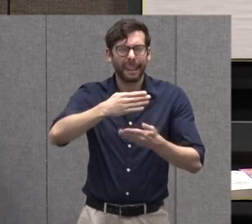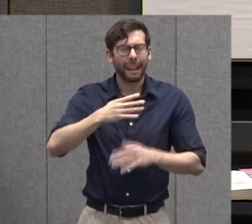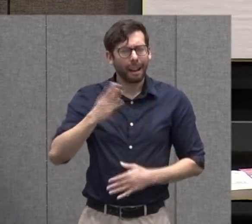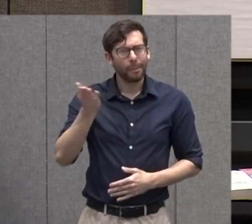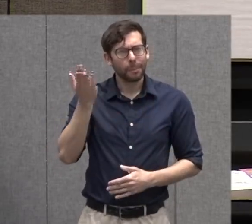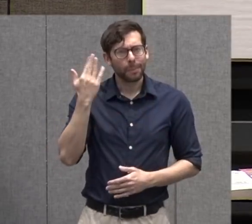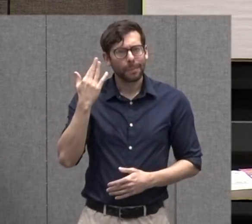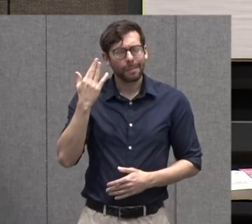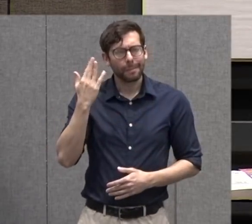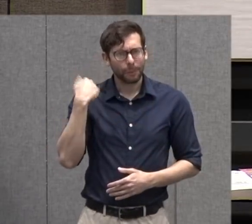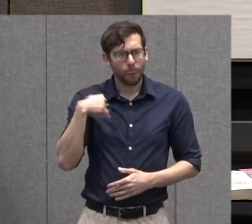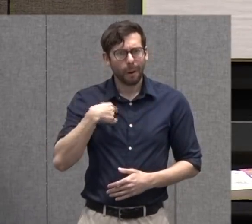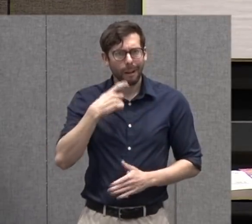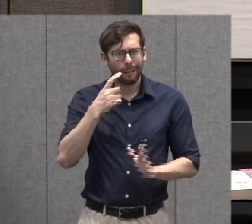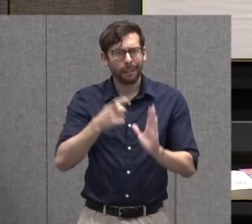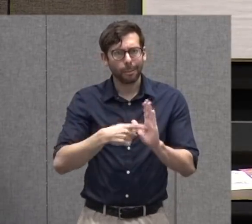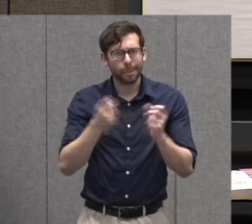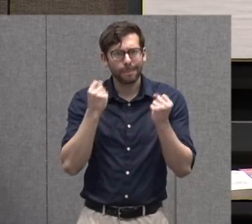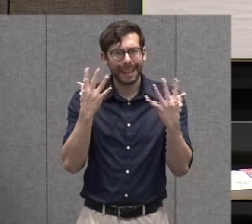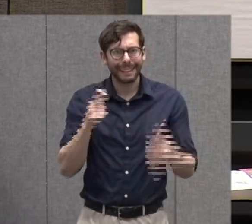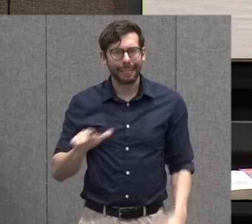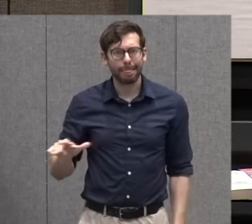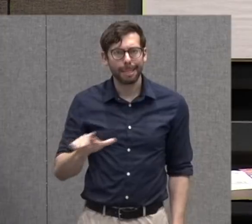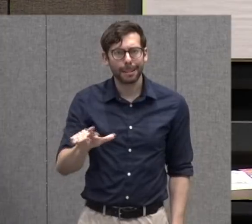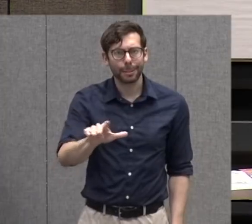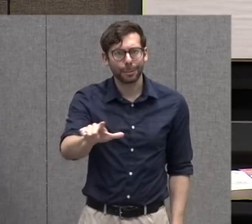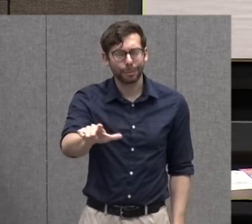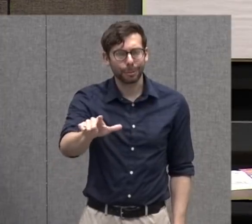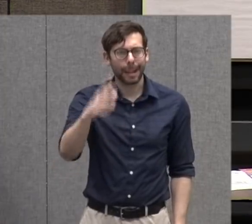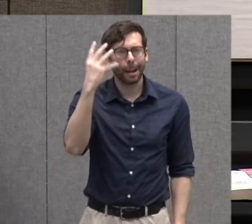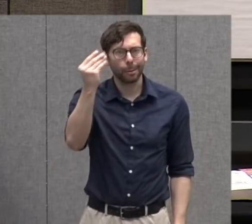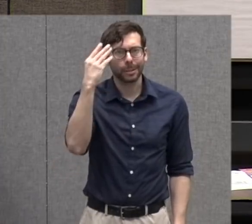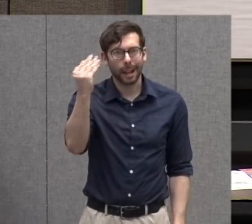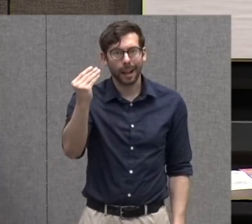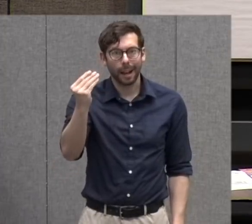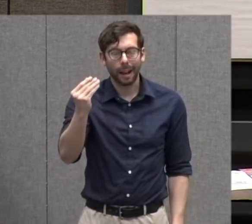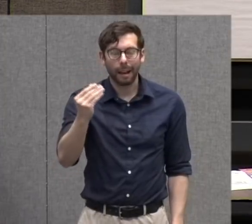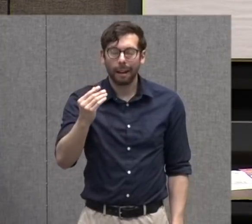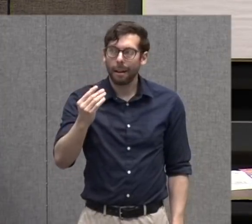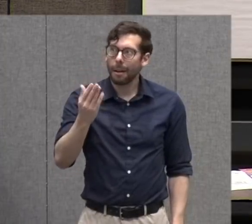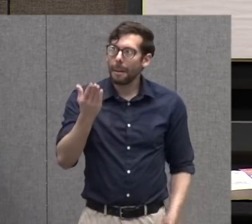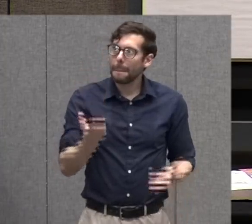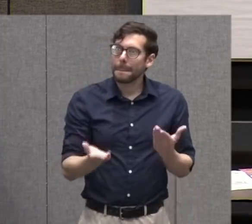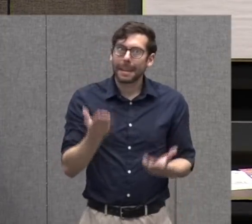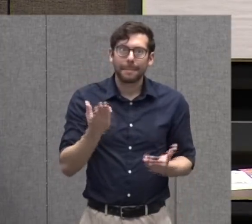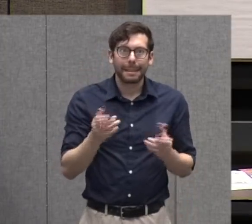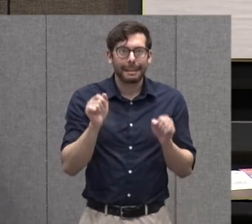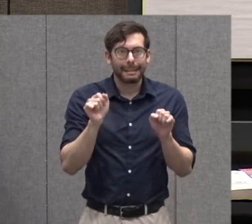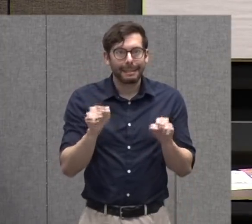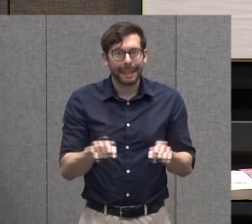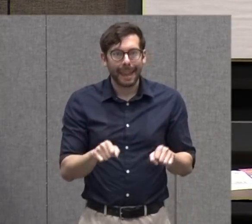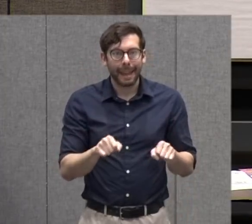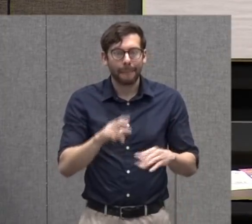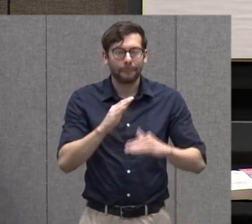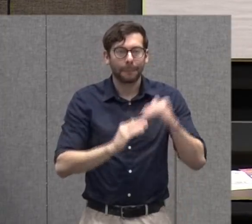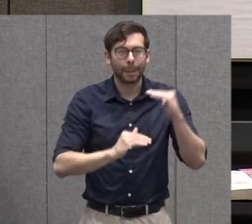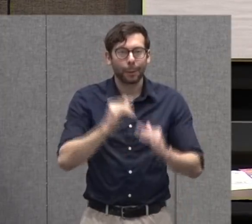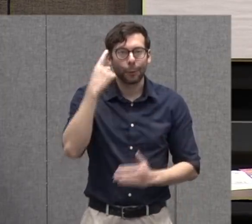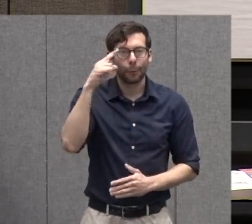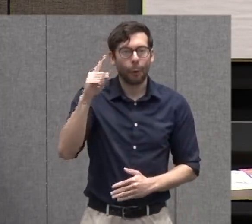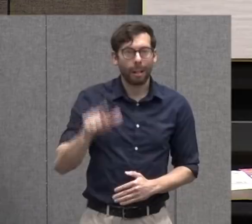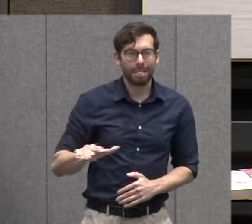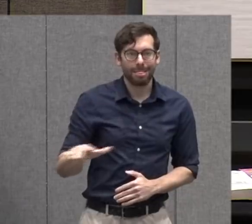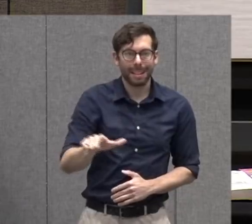now. What if I could get a lizard to come into this structure? I think I need to do some research to know